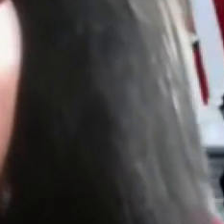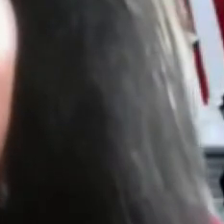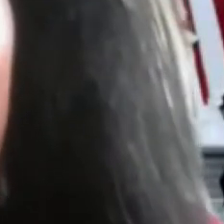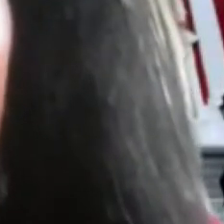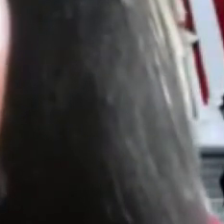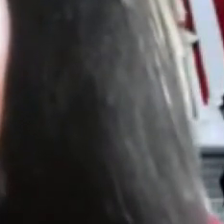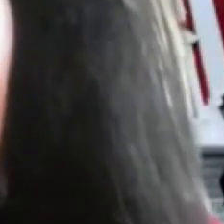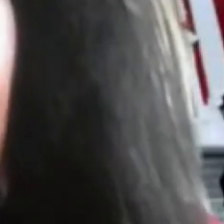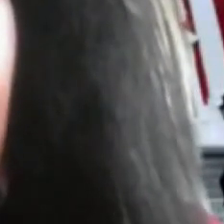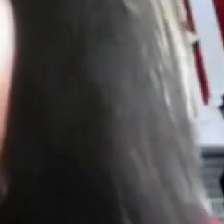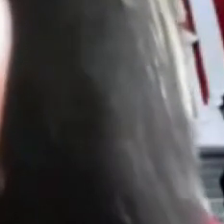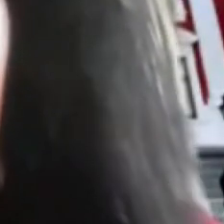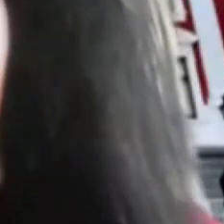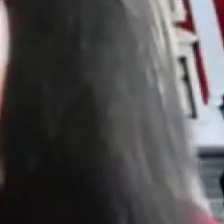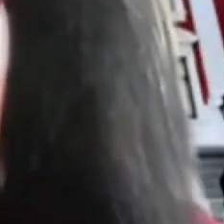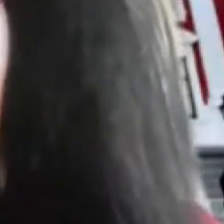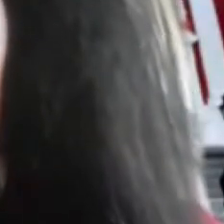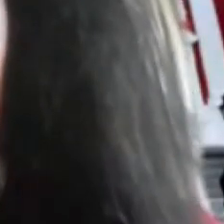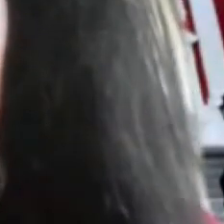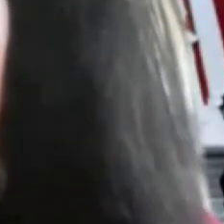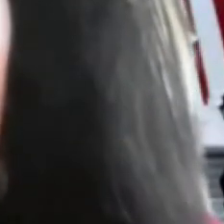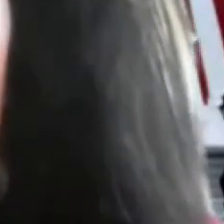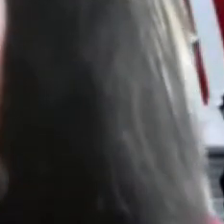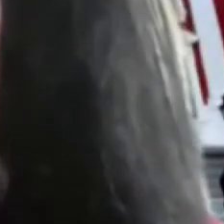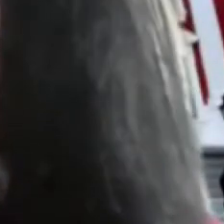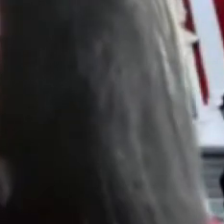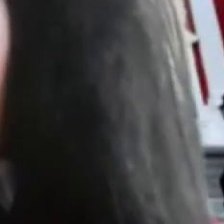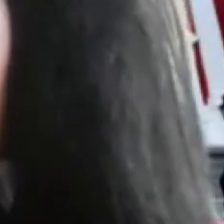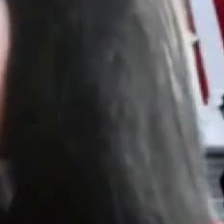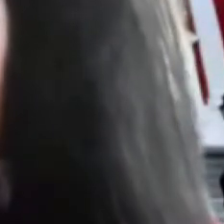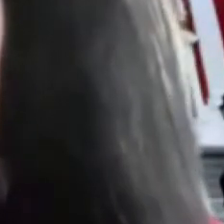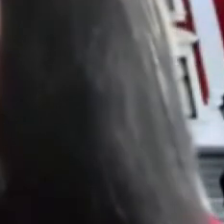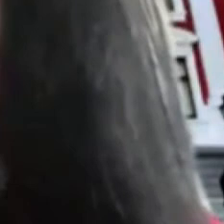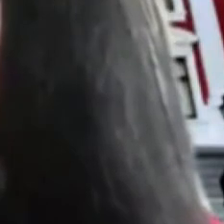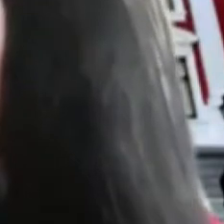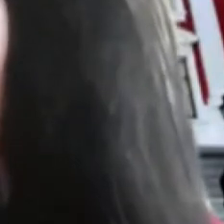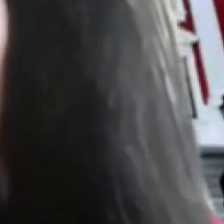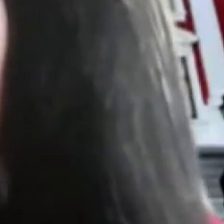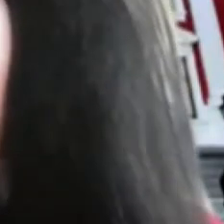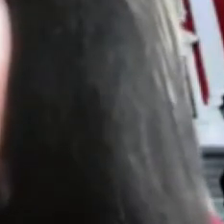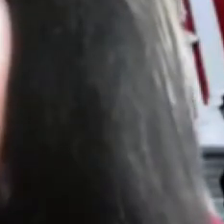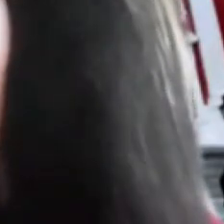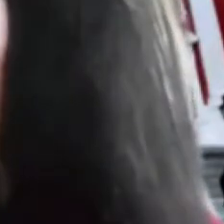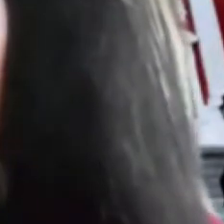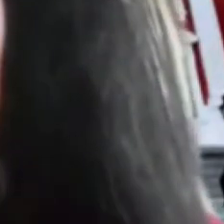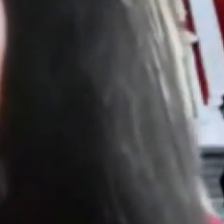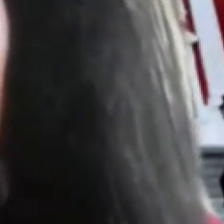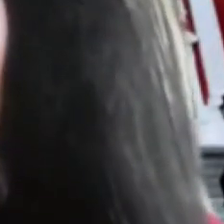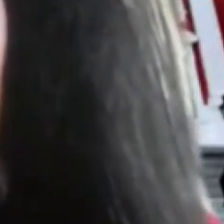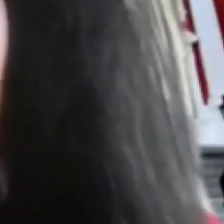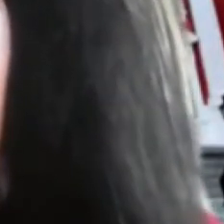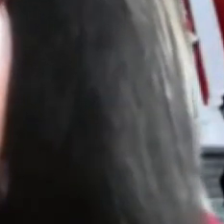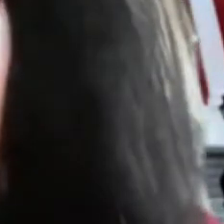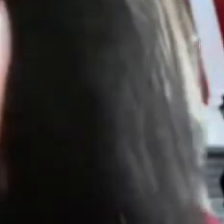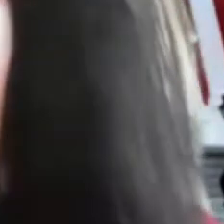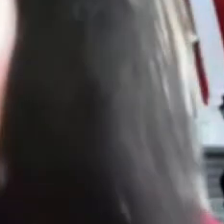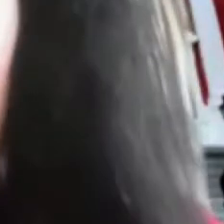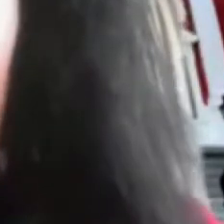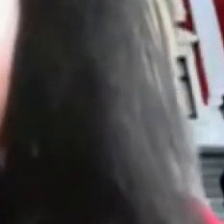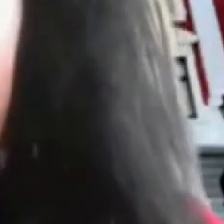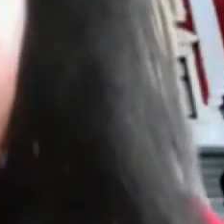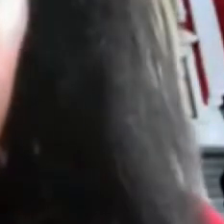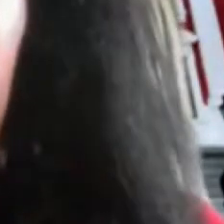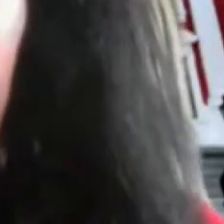Yes, what strategies and interventionist strategy that the minister is going to apply to individual members who are the members